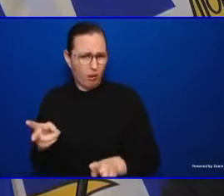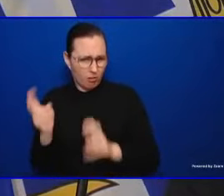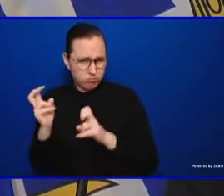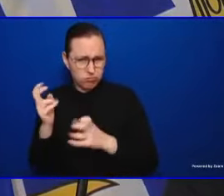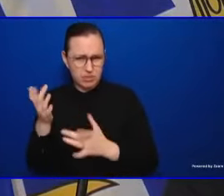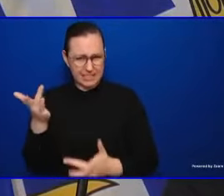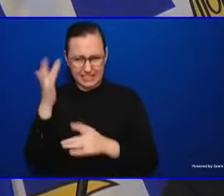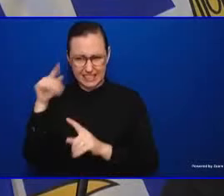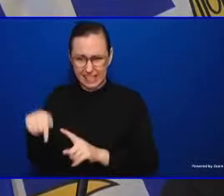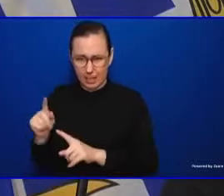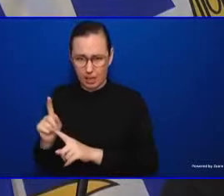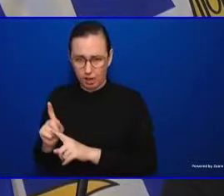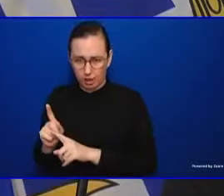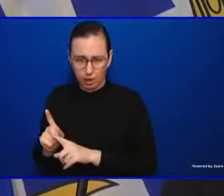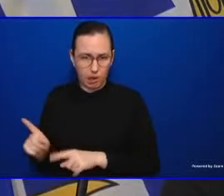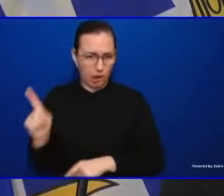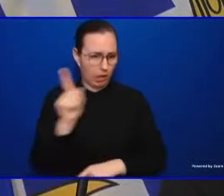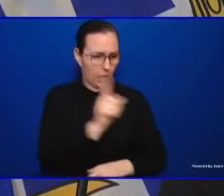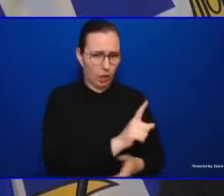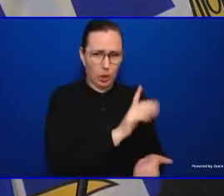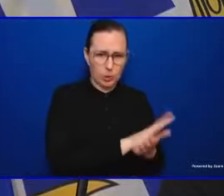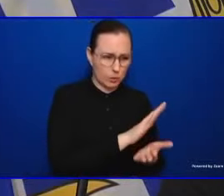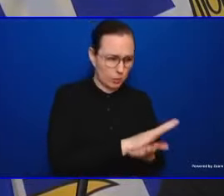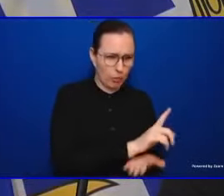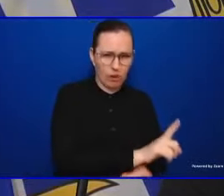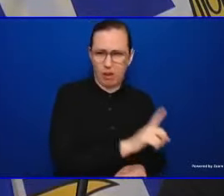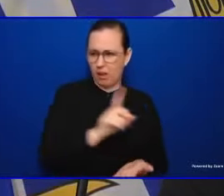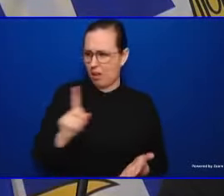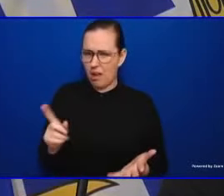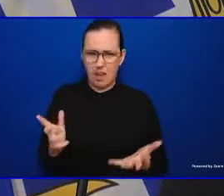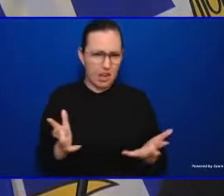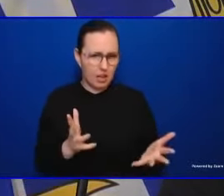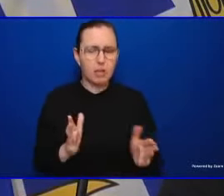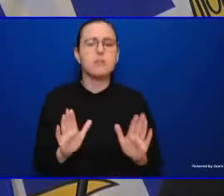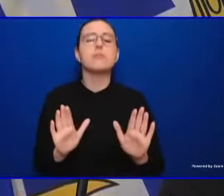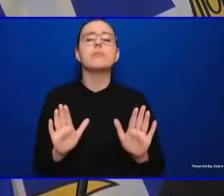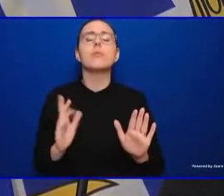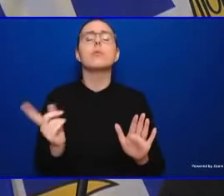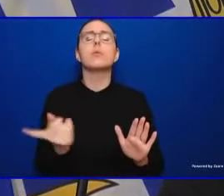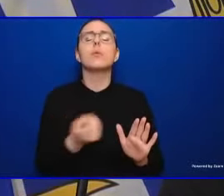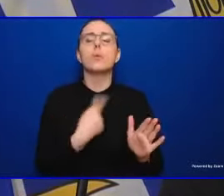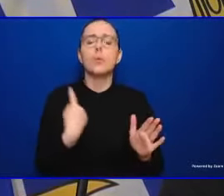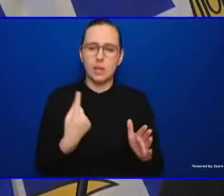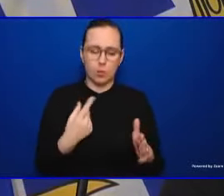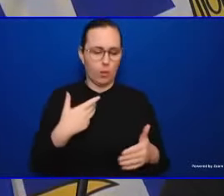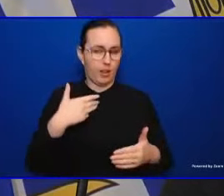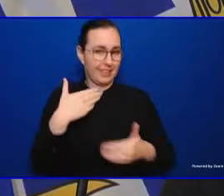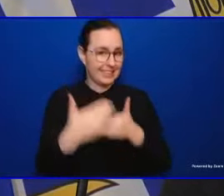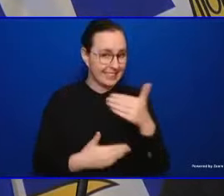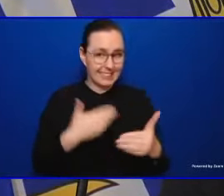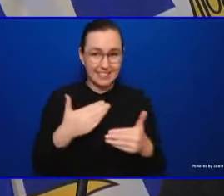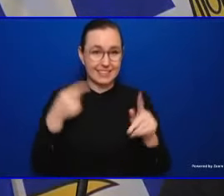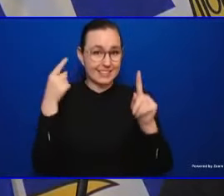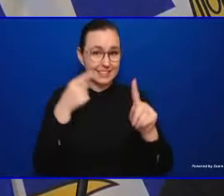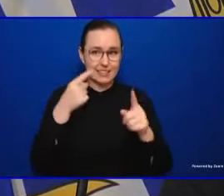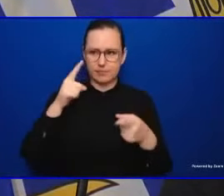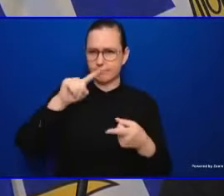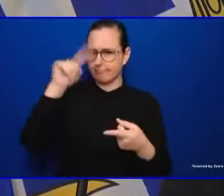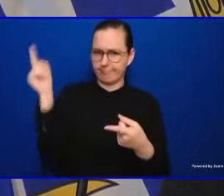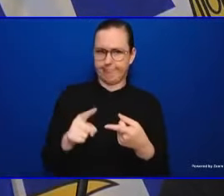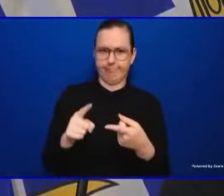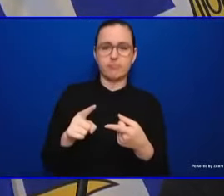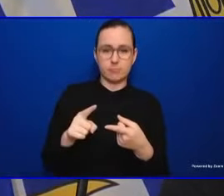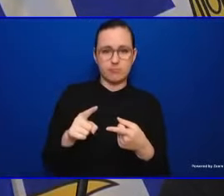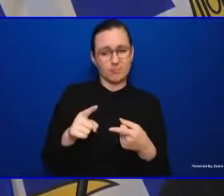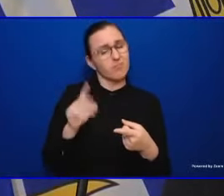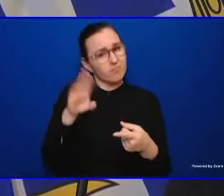mitigate any of the challenges that we have. And it's important to remember as well, we have very high rates of immunization in school staff,